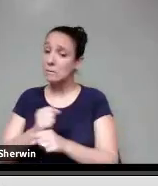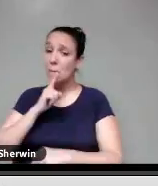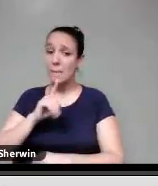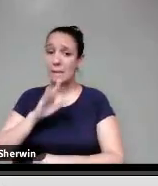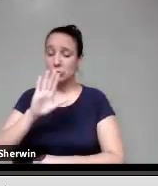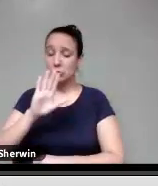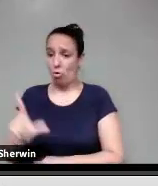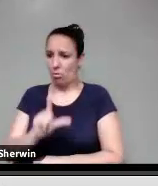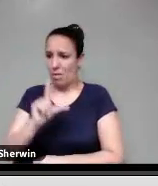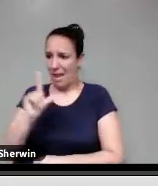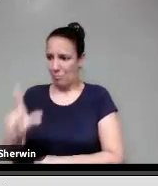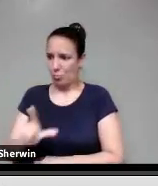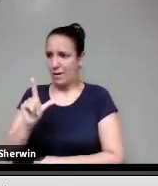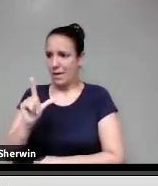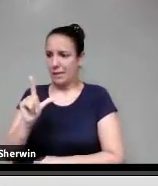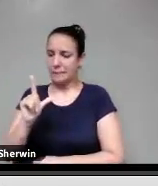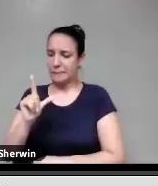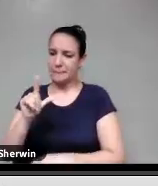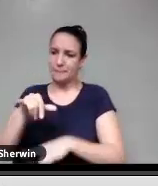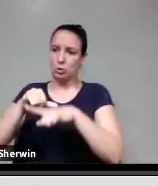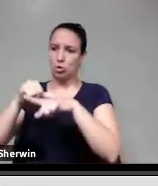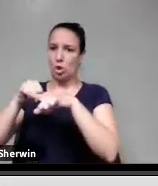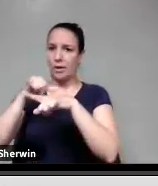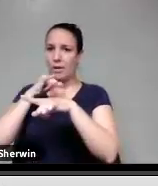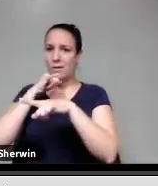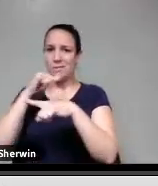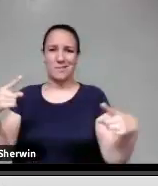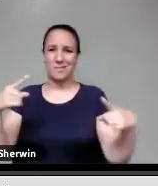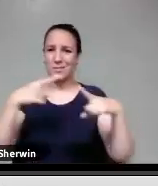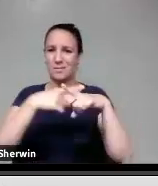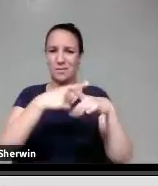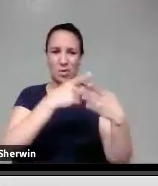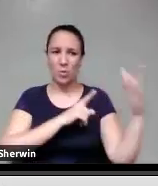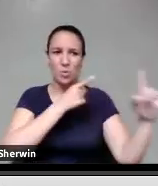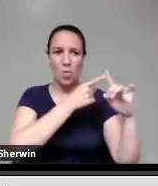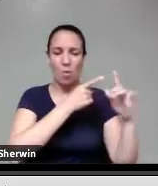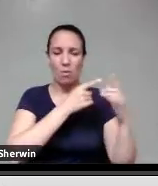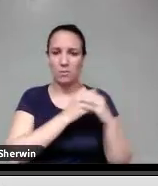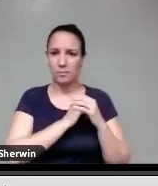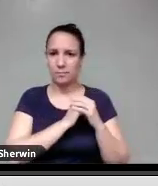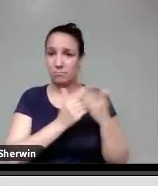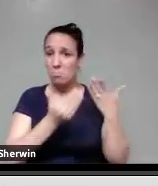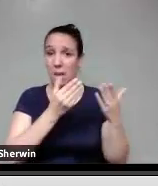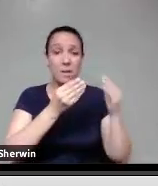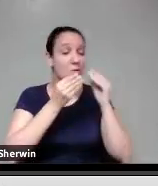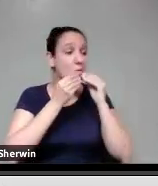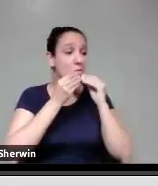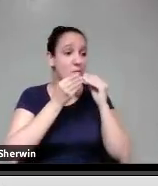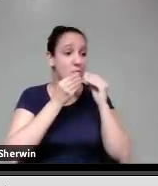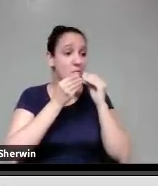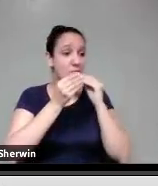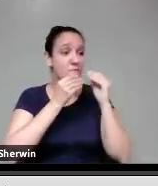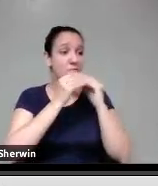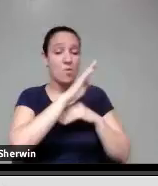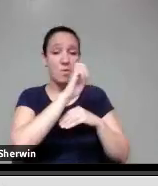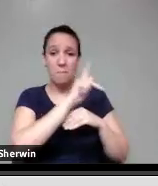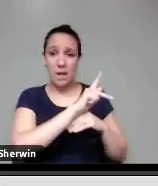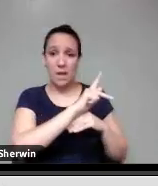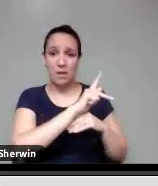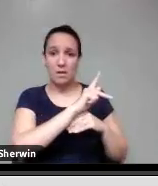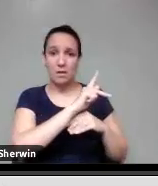to interact with. Maybe they're at food banks, the unemployed, and that would be a good place to say, we're having a